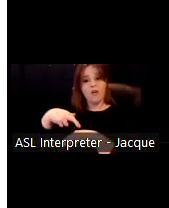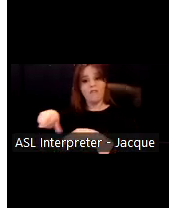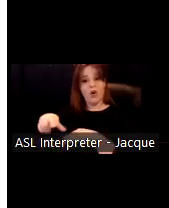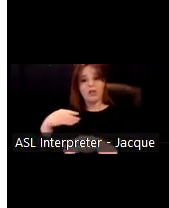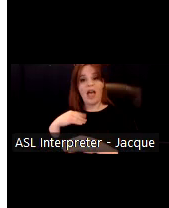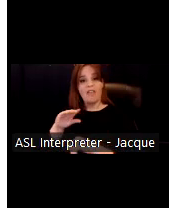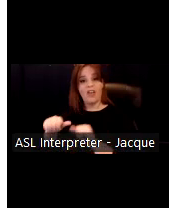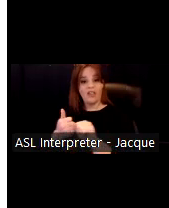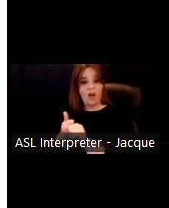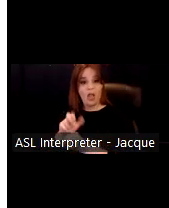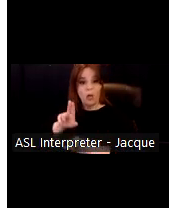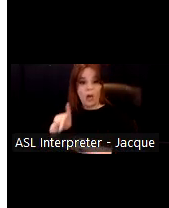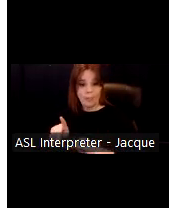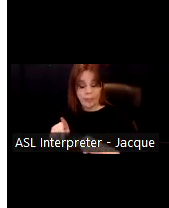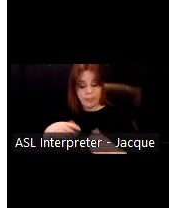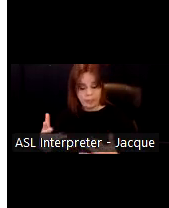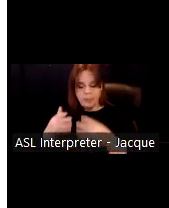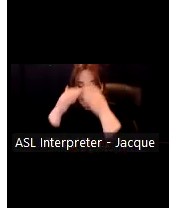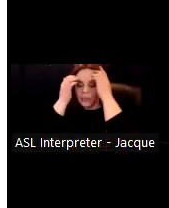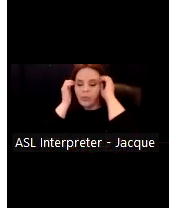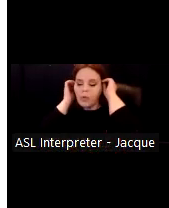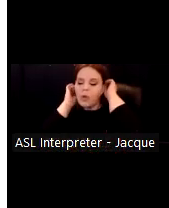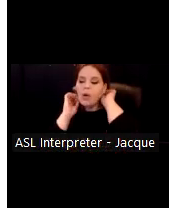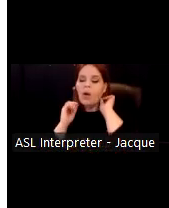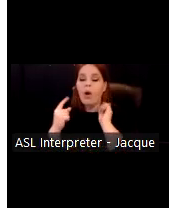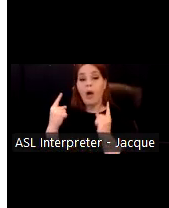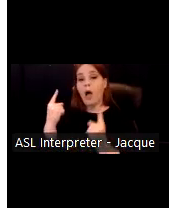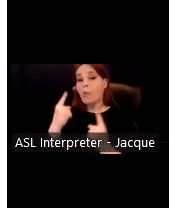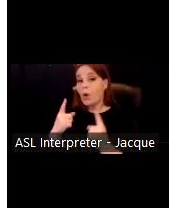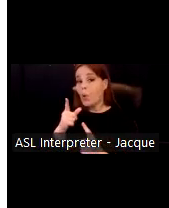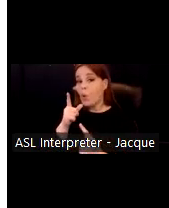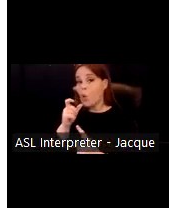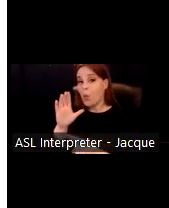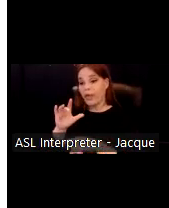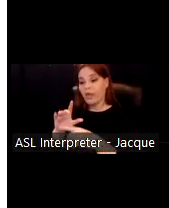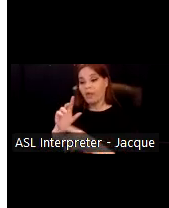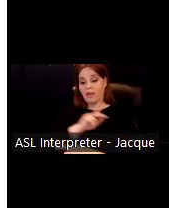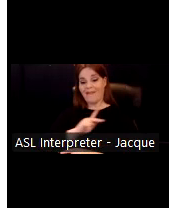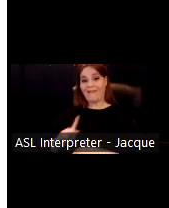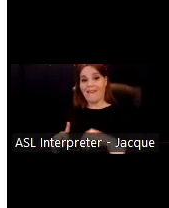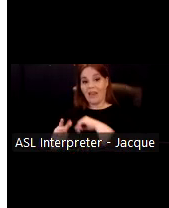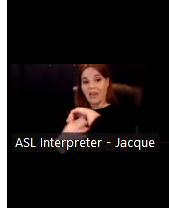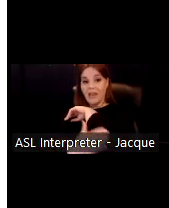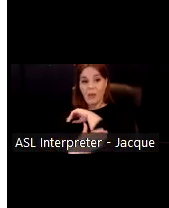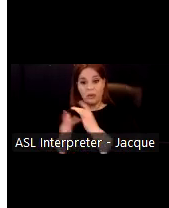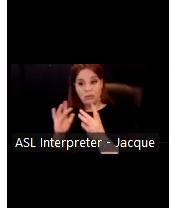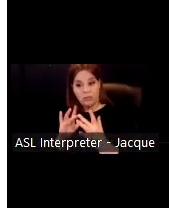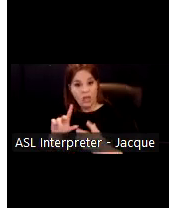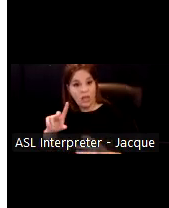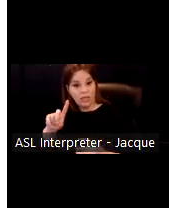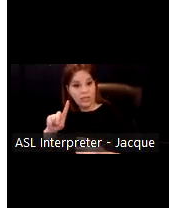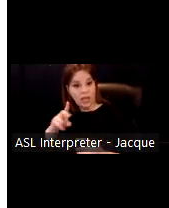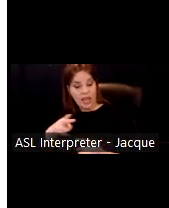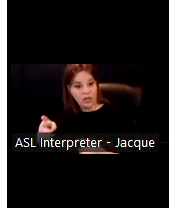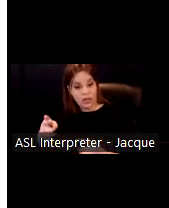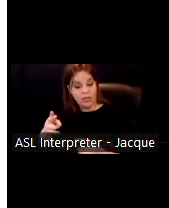was wondering who would King County be reaching out to? Would it be the DHH point person or the DHH